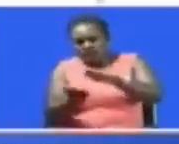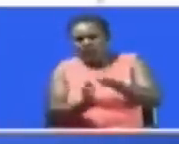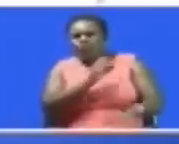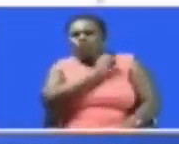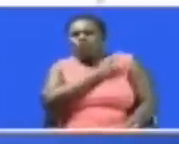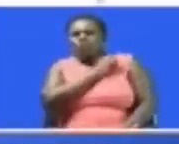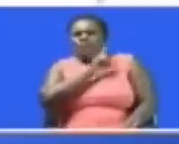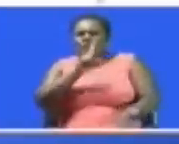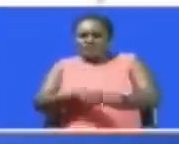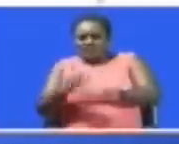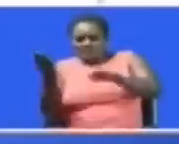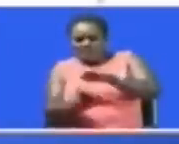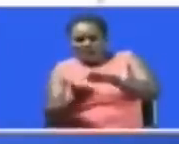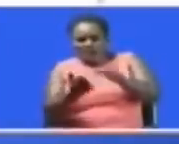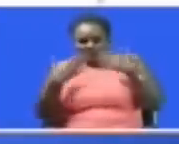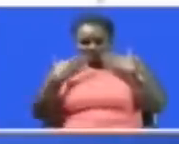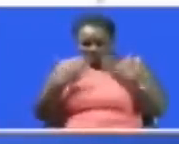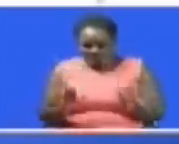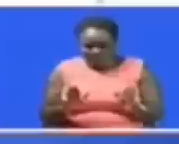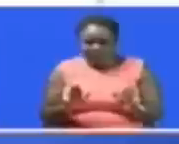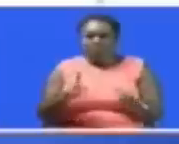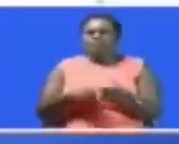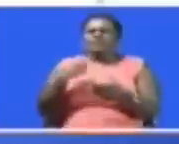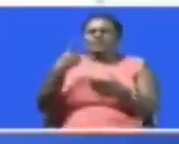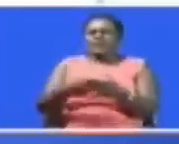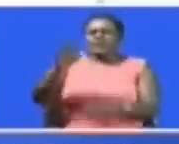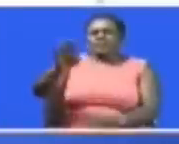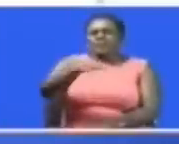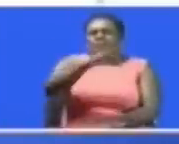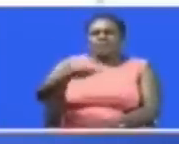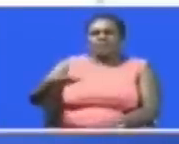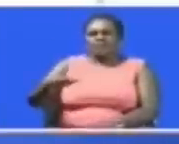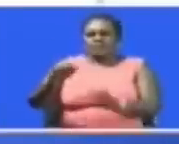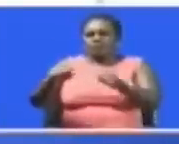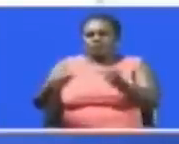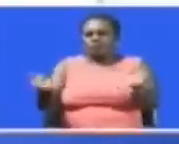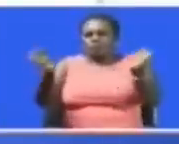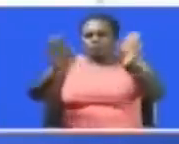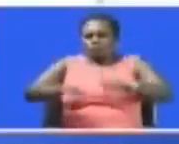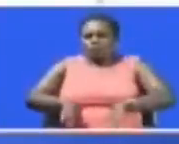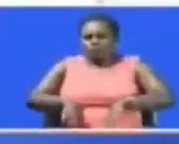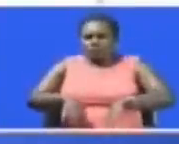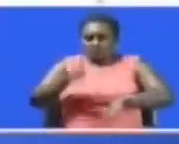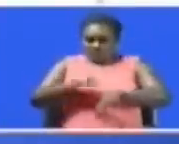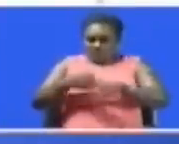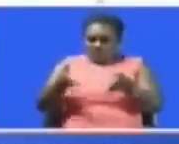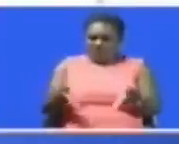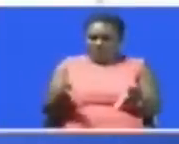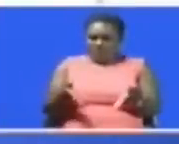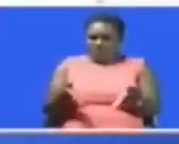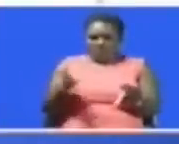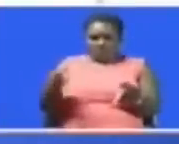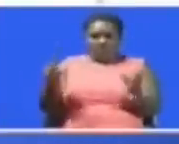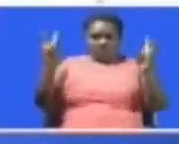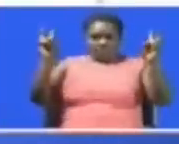petition, and once that decision is made, then, you know, Parliament can stand dissolved. Do you think it's about time? But